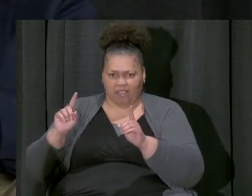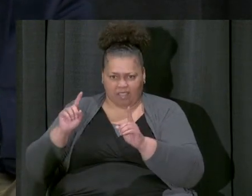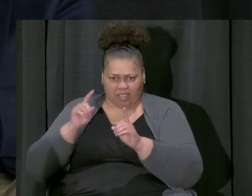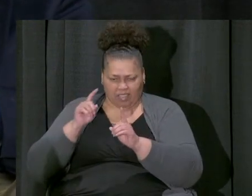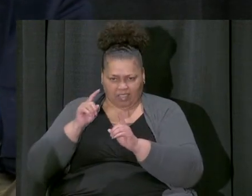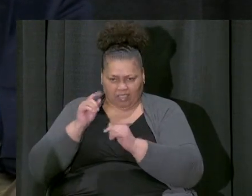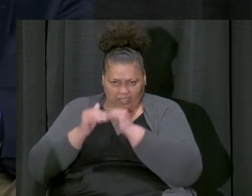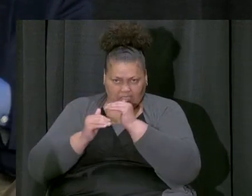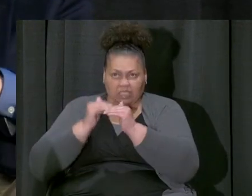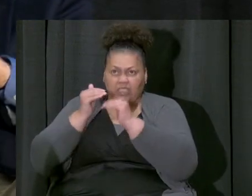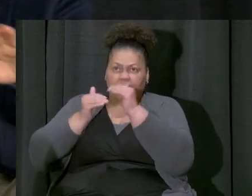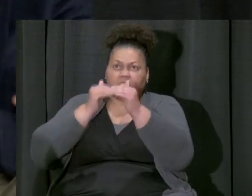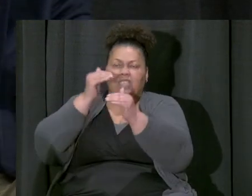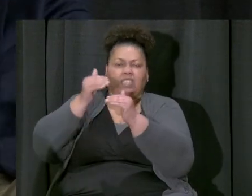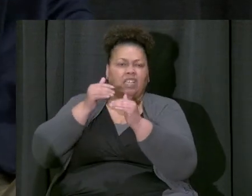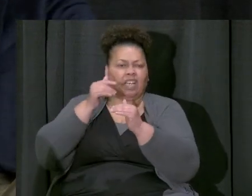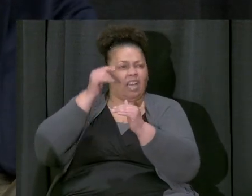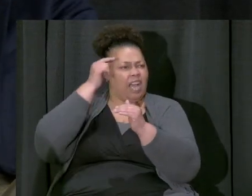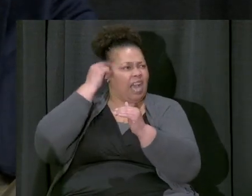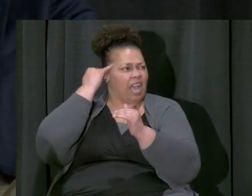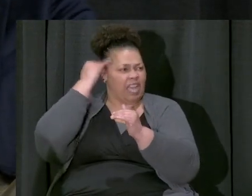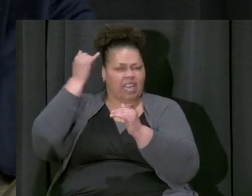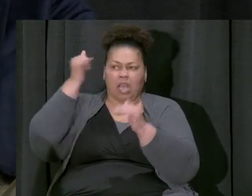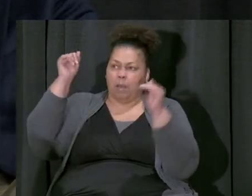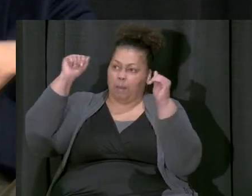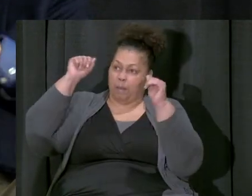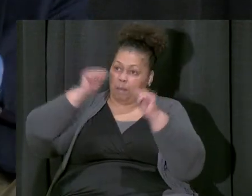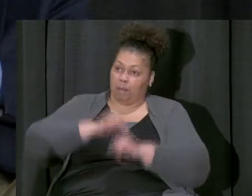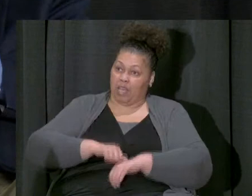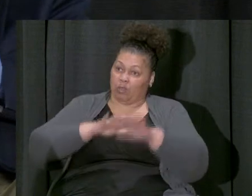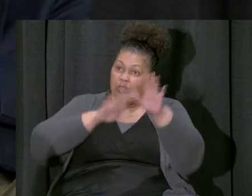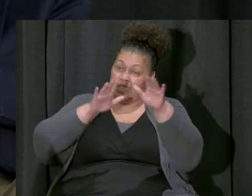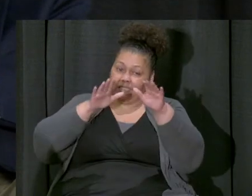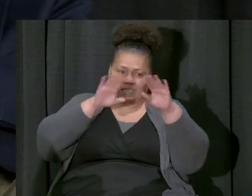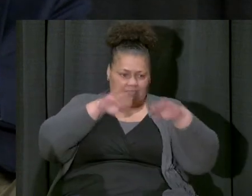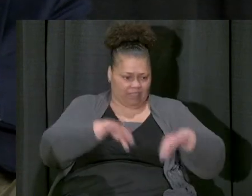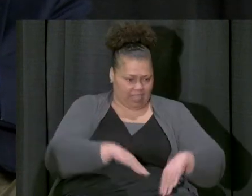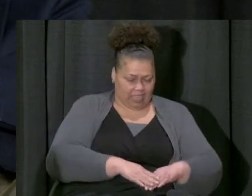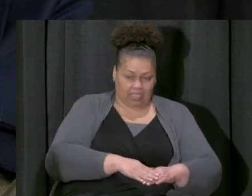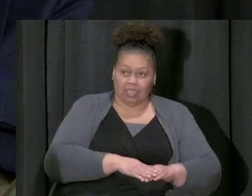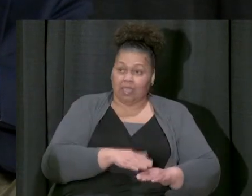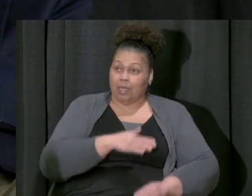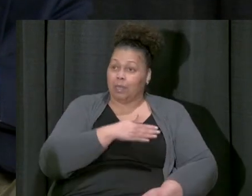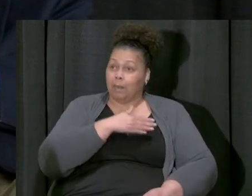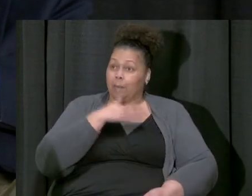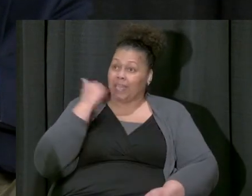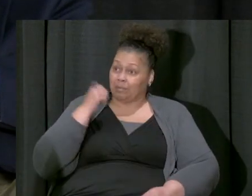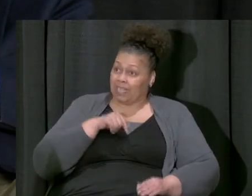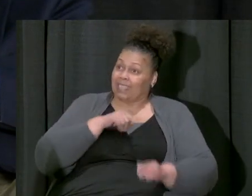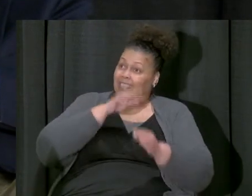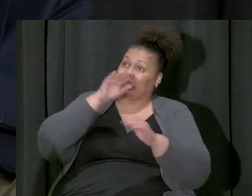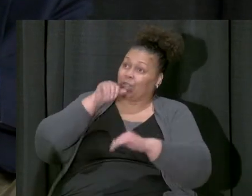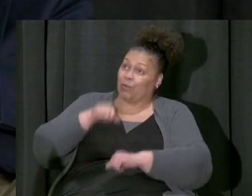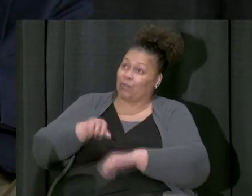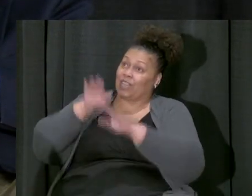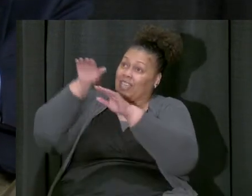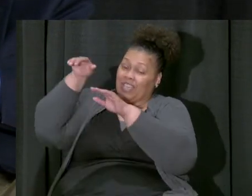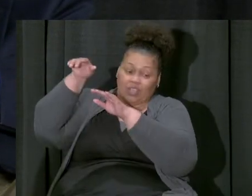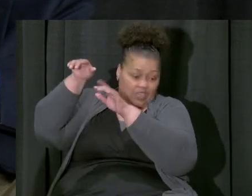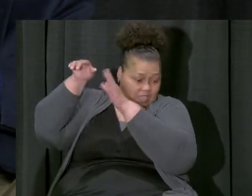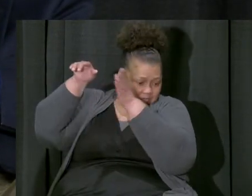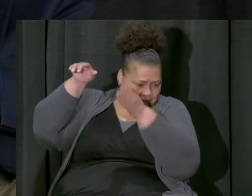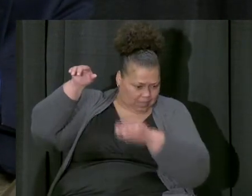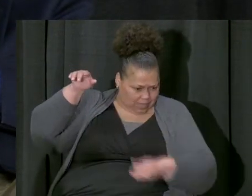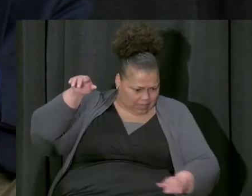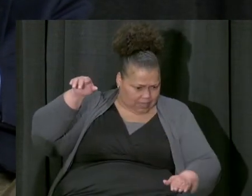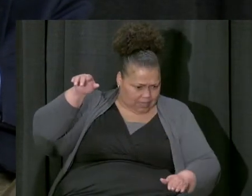okay, and where the best place is over here, but if you're over here, you think that the valley is